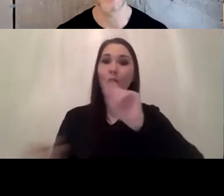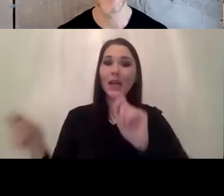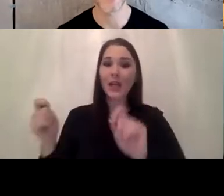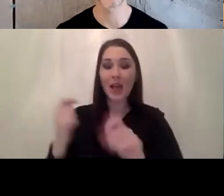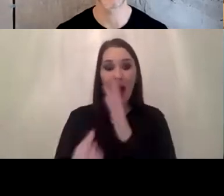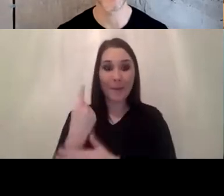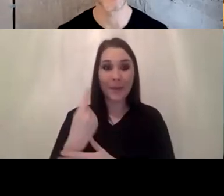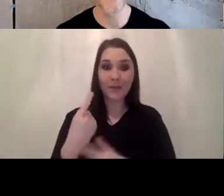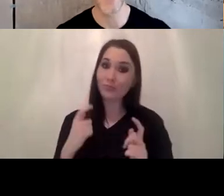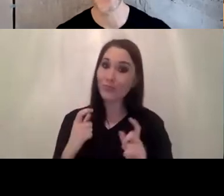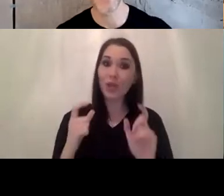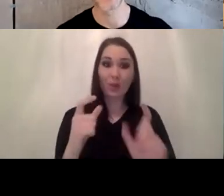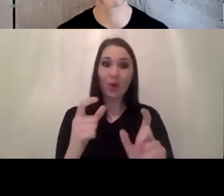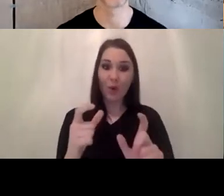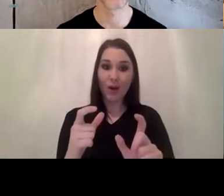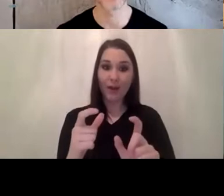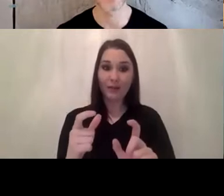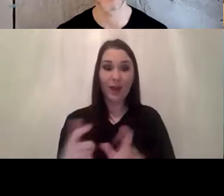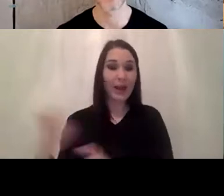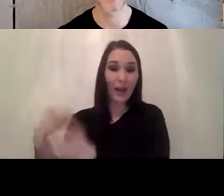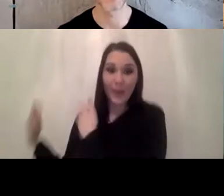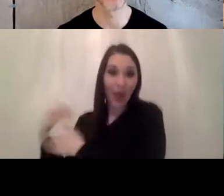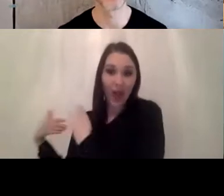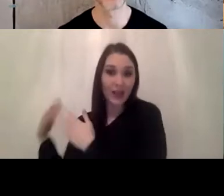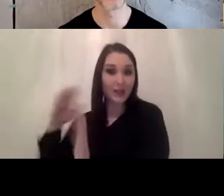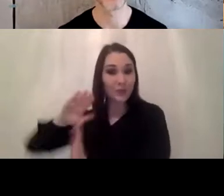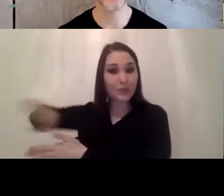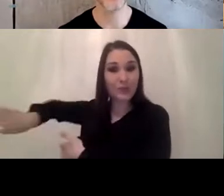and leave behind the things that didn't work and keep the ones that did.